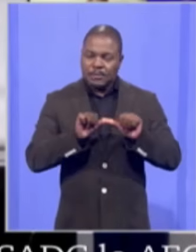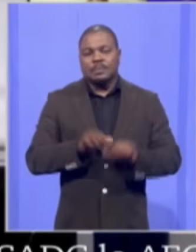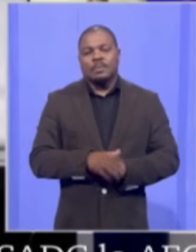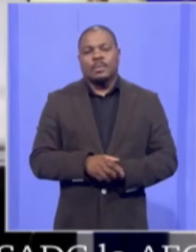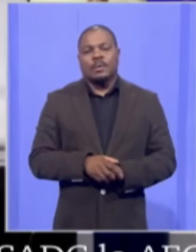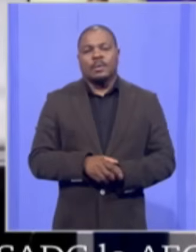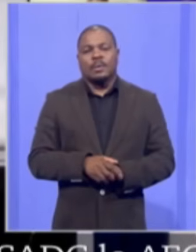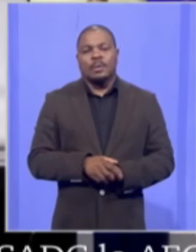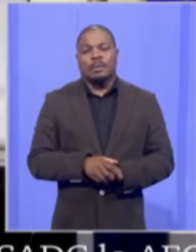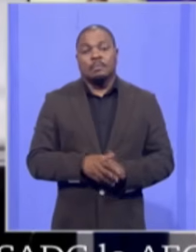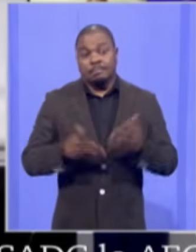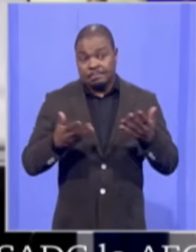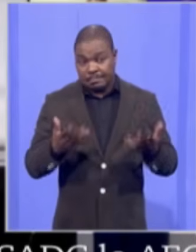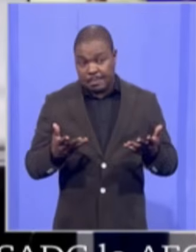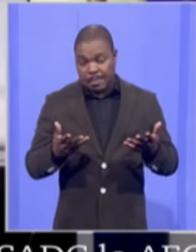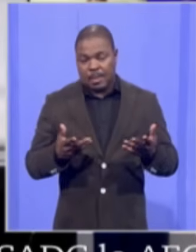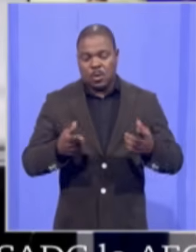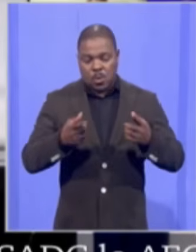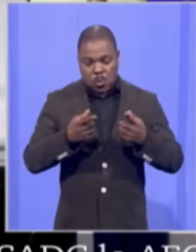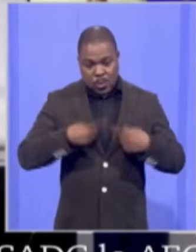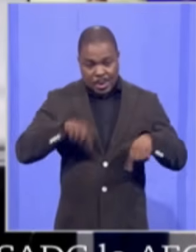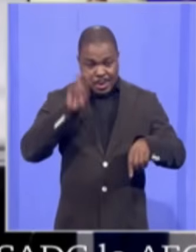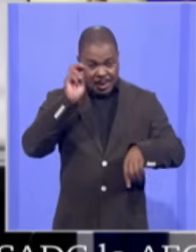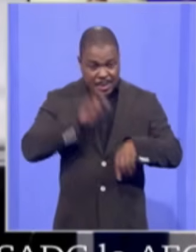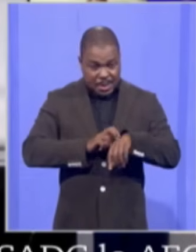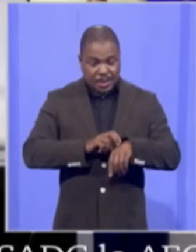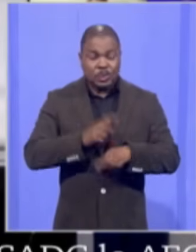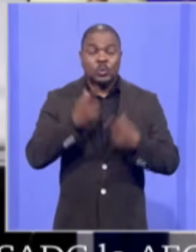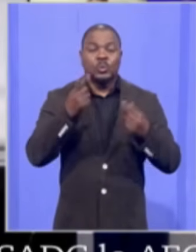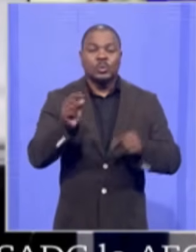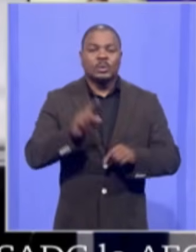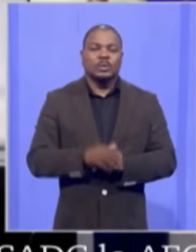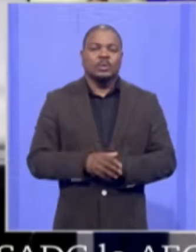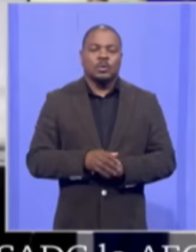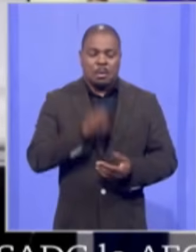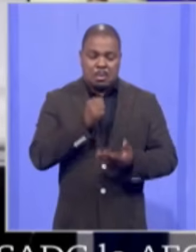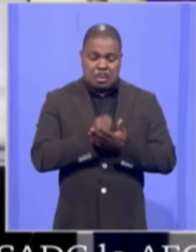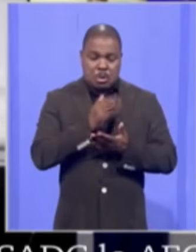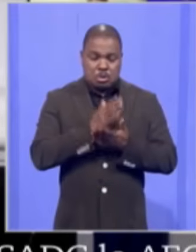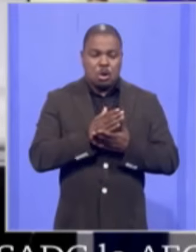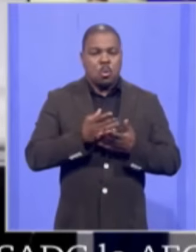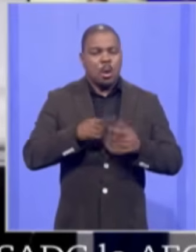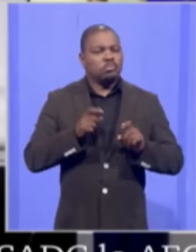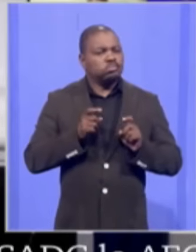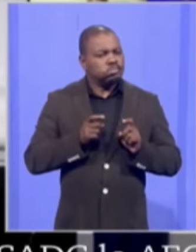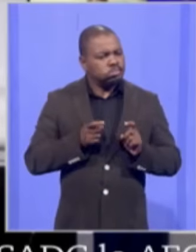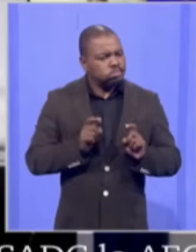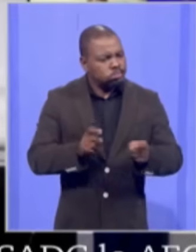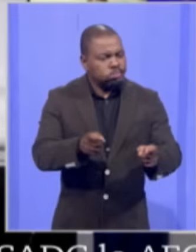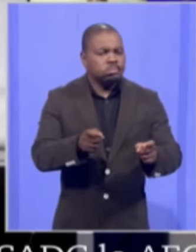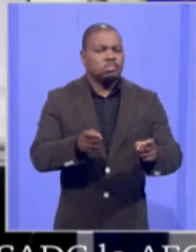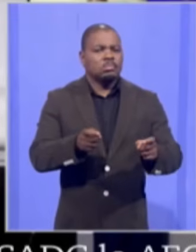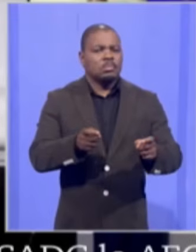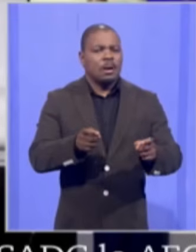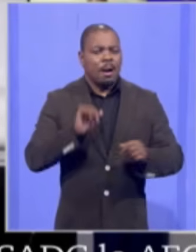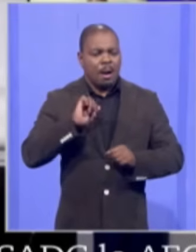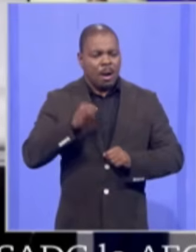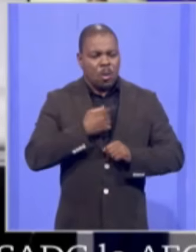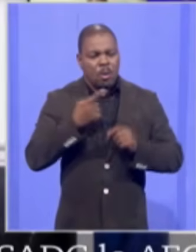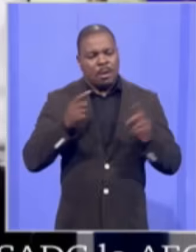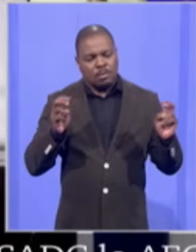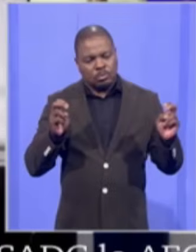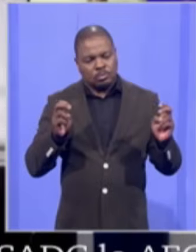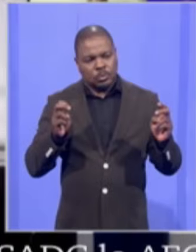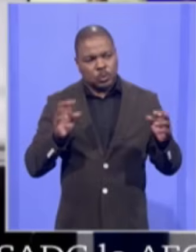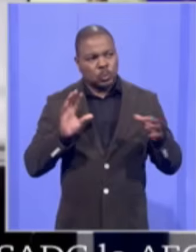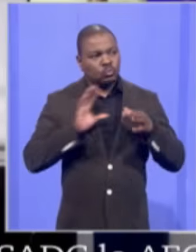There is therefore need for us to accelerate the implementation of our joint